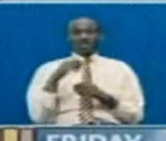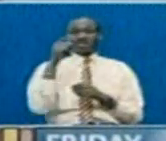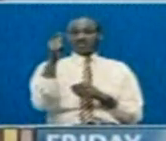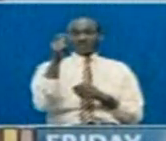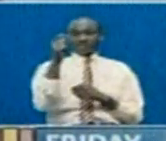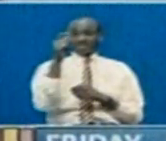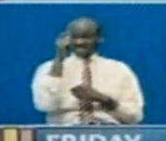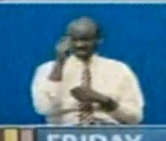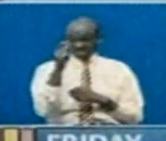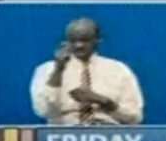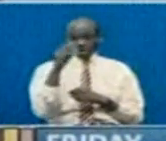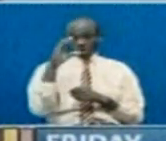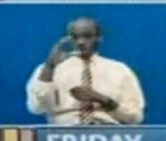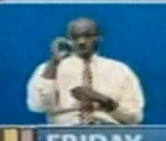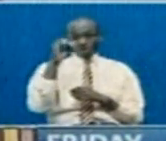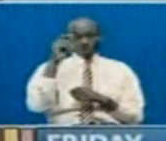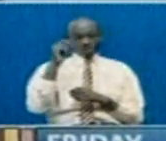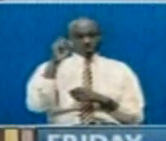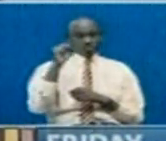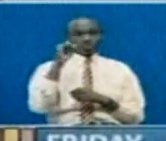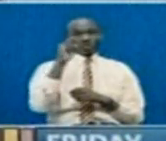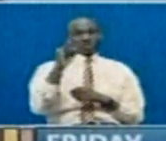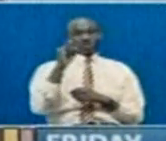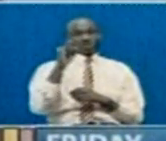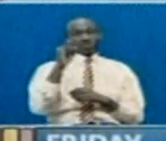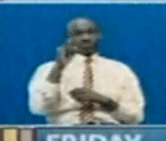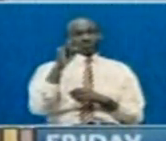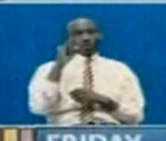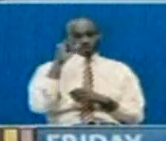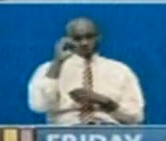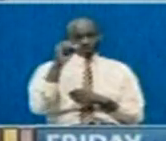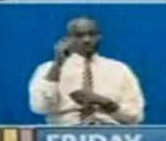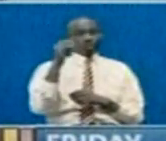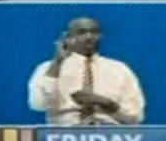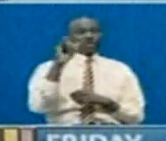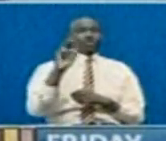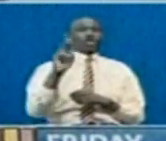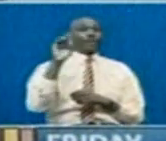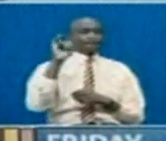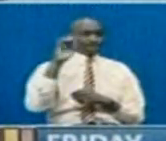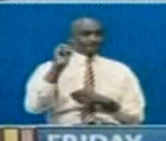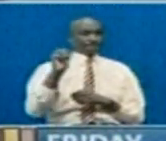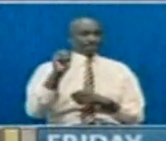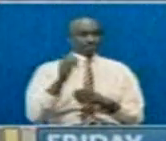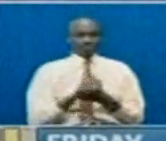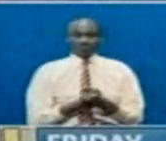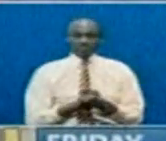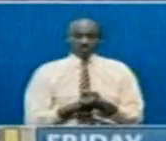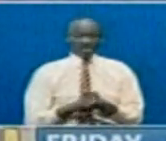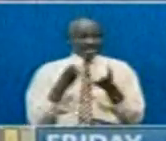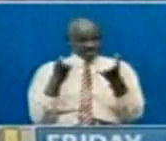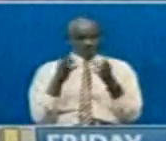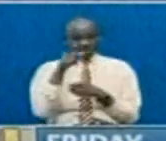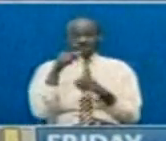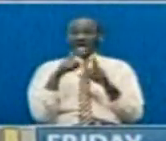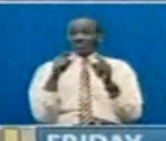consortium, consortium, consortium. Not consortium. Okay. It's tiam. Yes. Tiam, consortium. All right, Wilis. Now, this